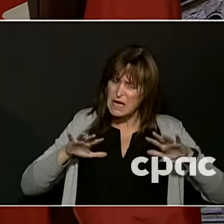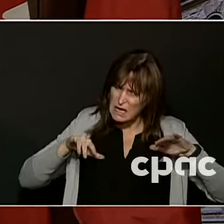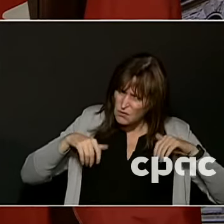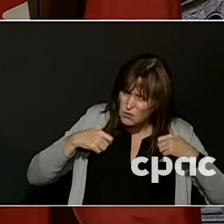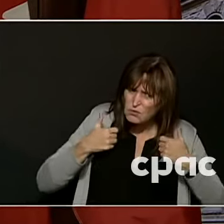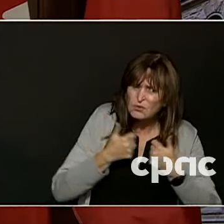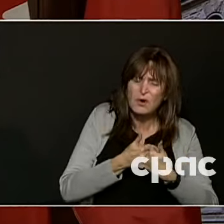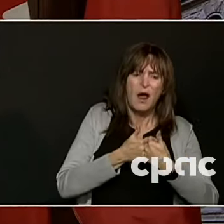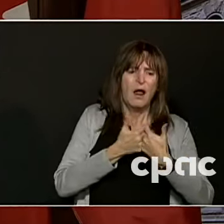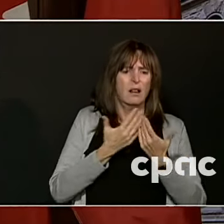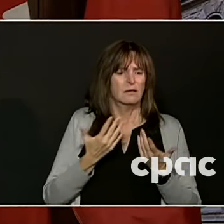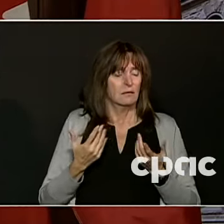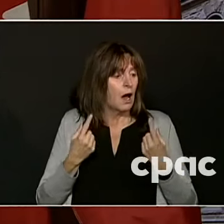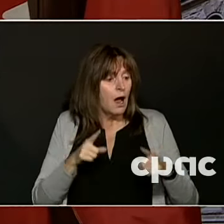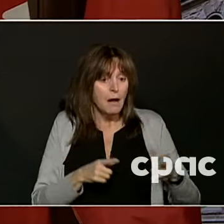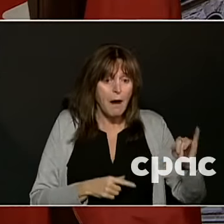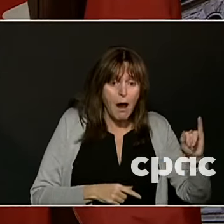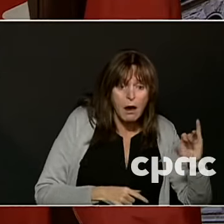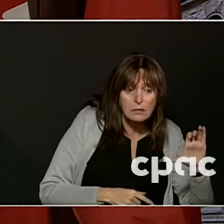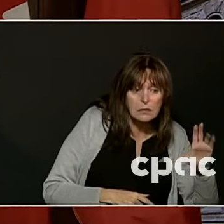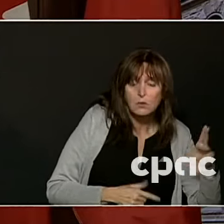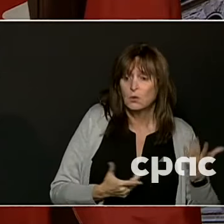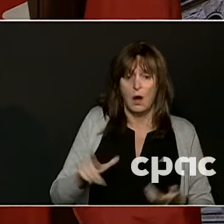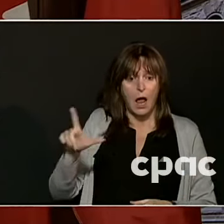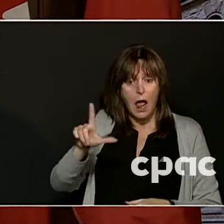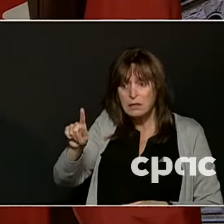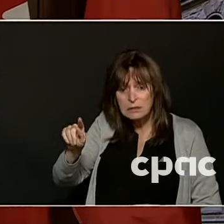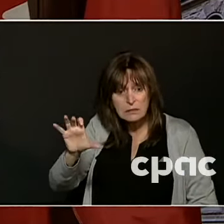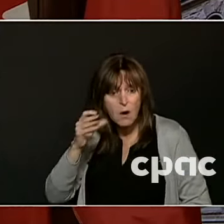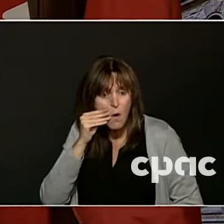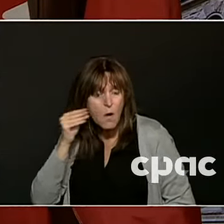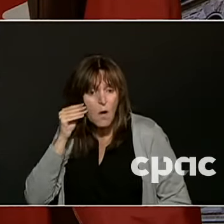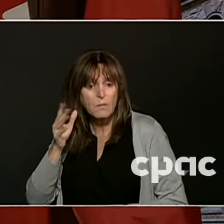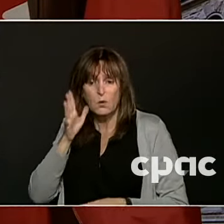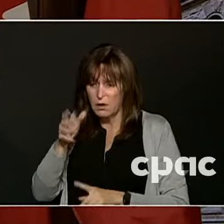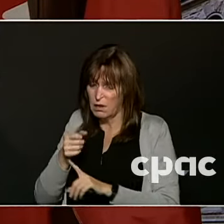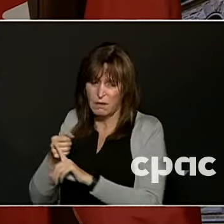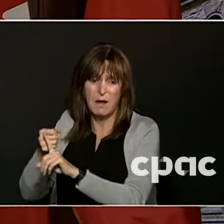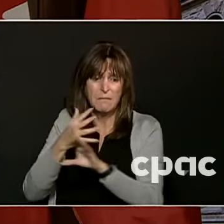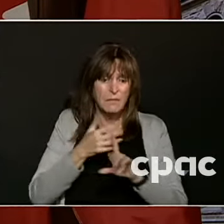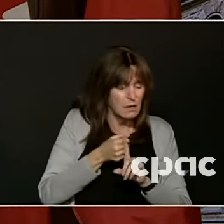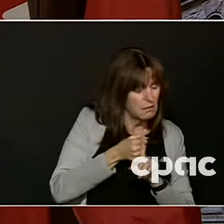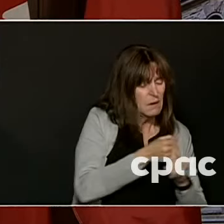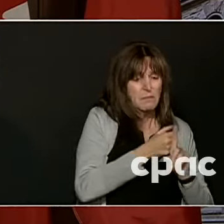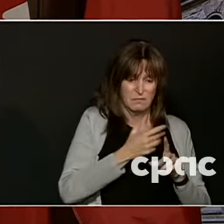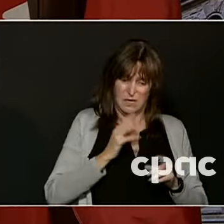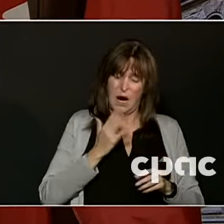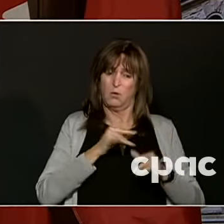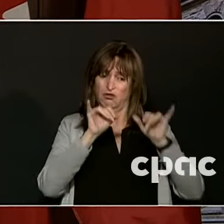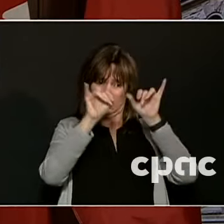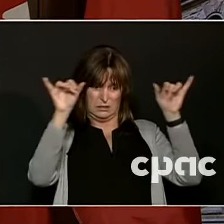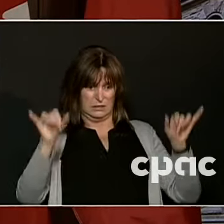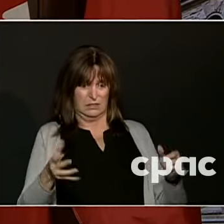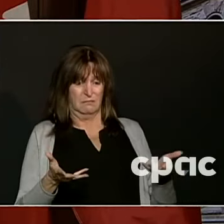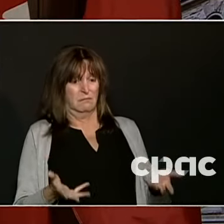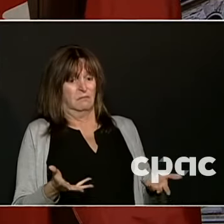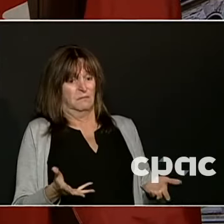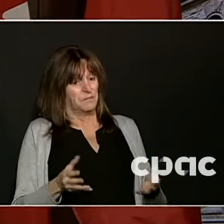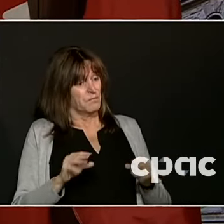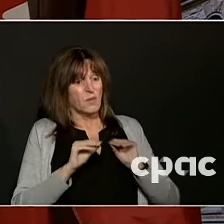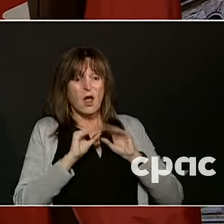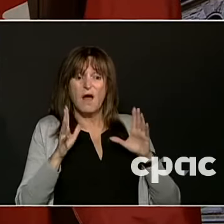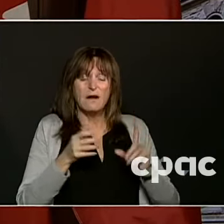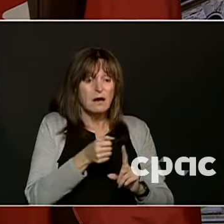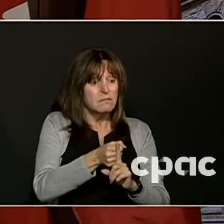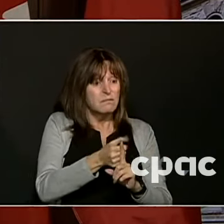happens in long-term care homes. It's clear that the pandemic will have and is having a substantial impact on mental health and mental health care.